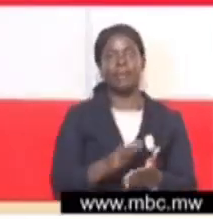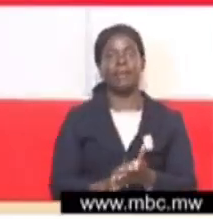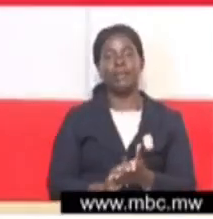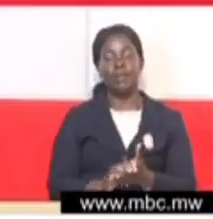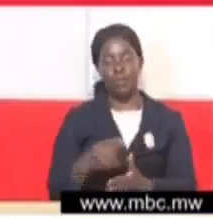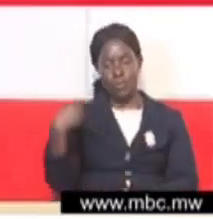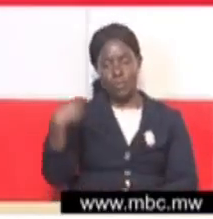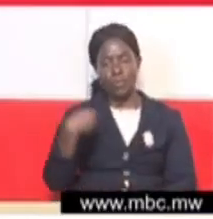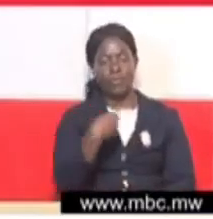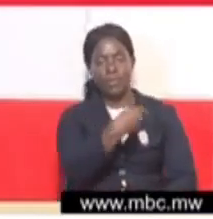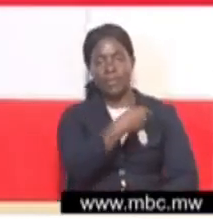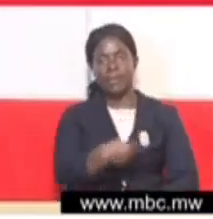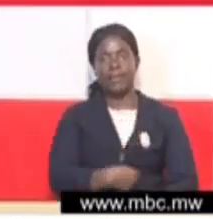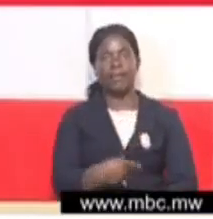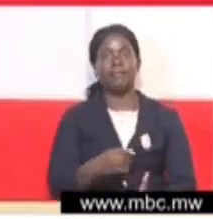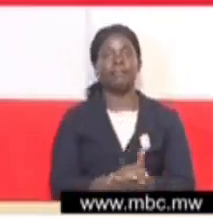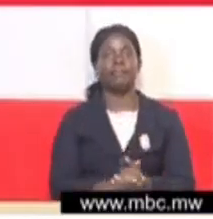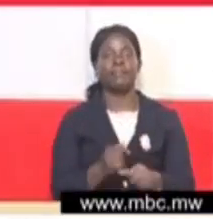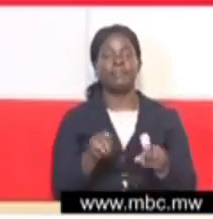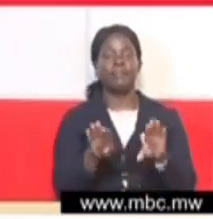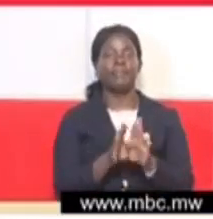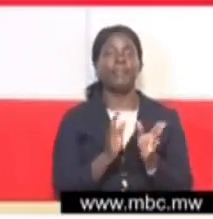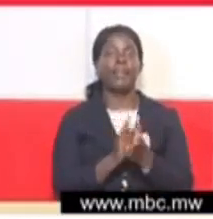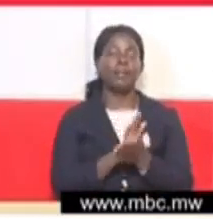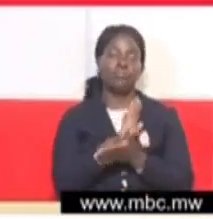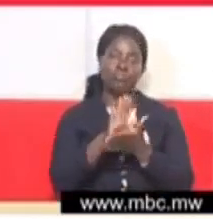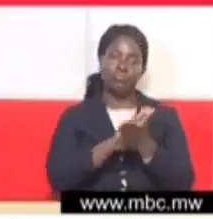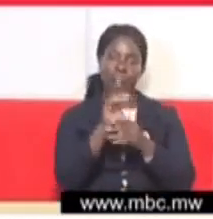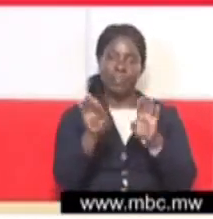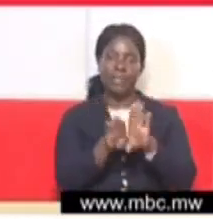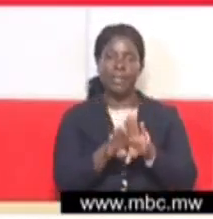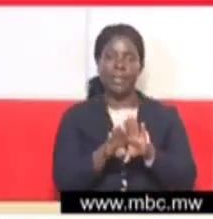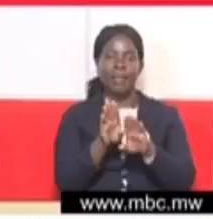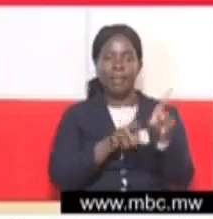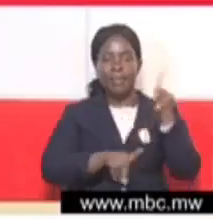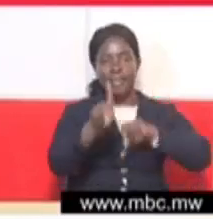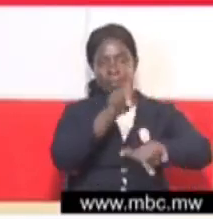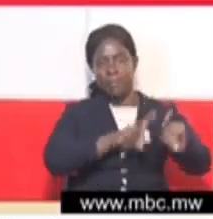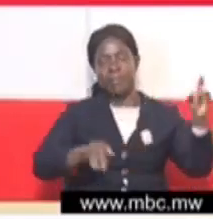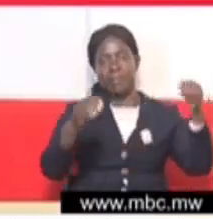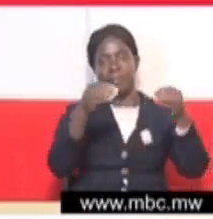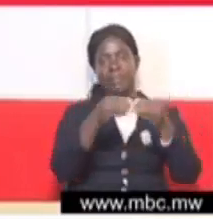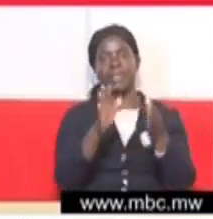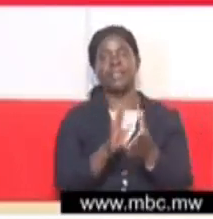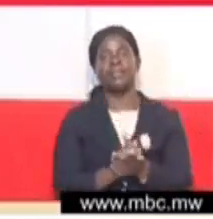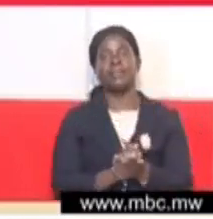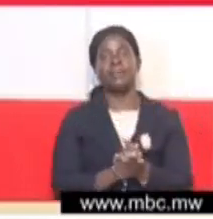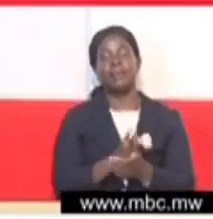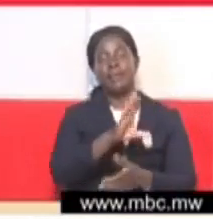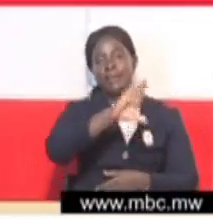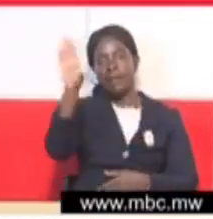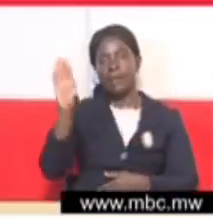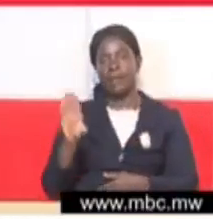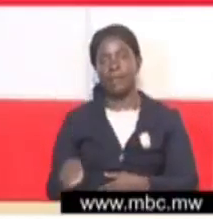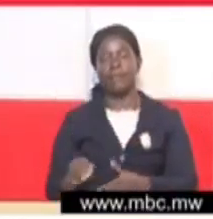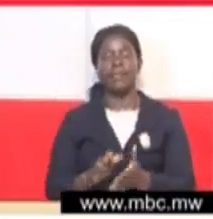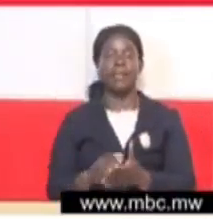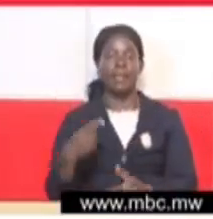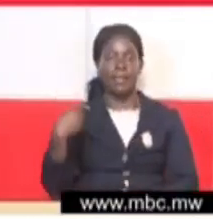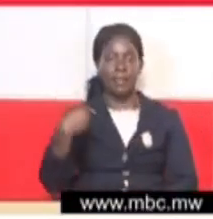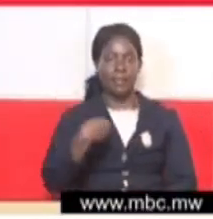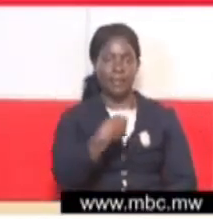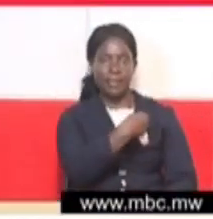the People's Republic of China, where he is set to attend the fourth summit of Forum on Africa-China